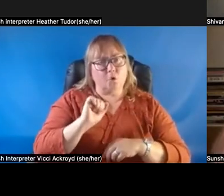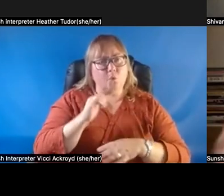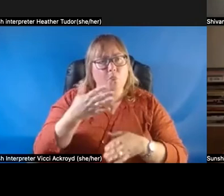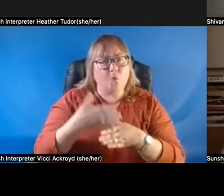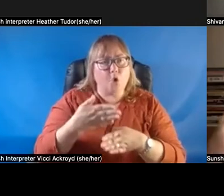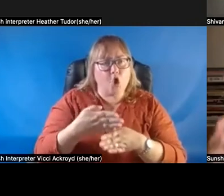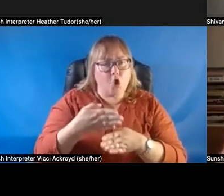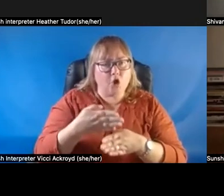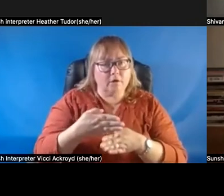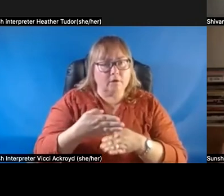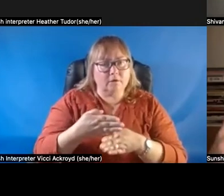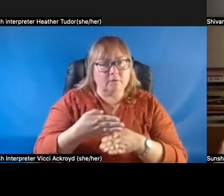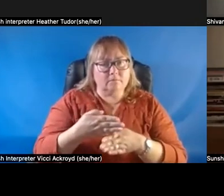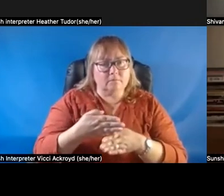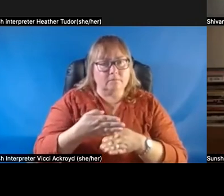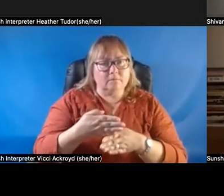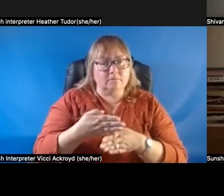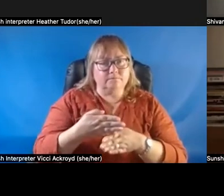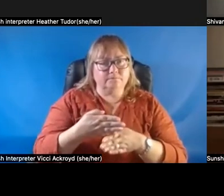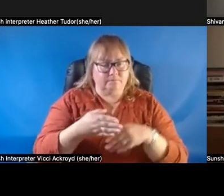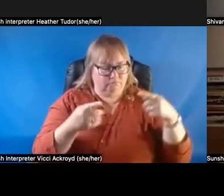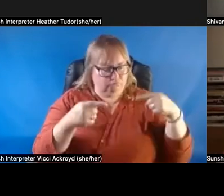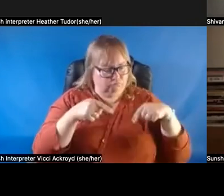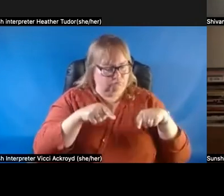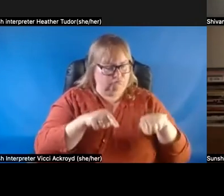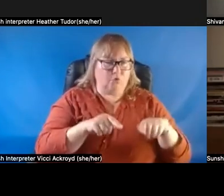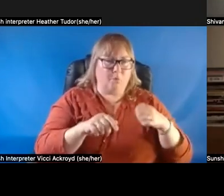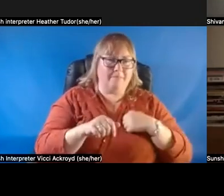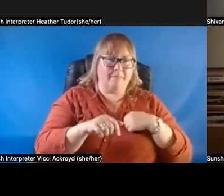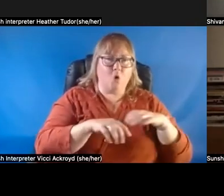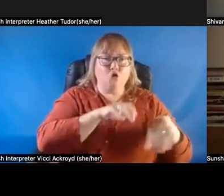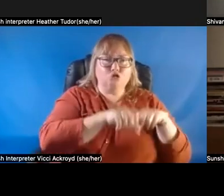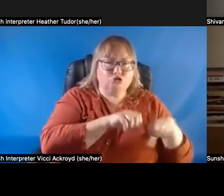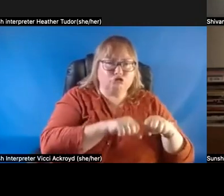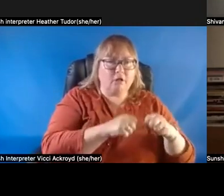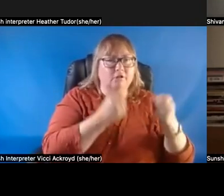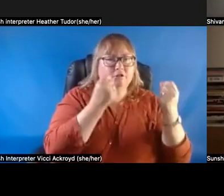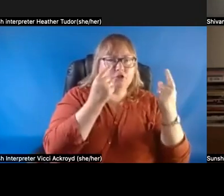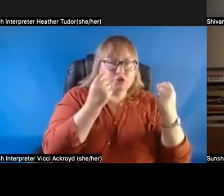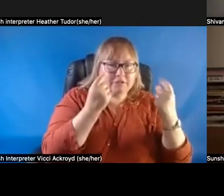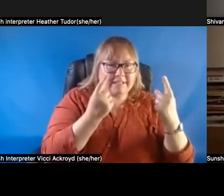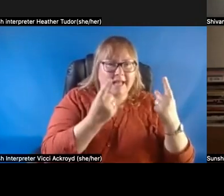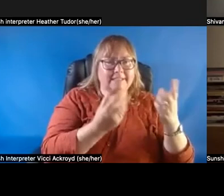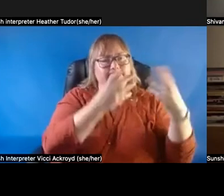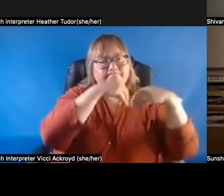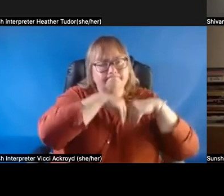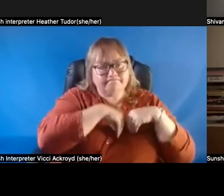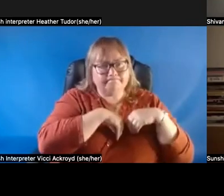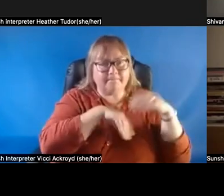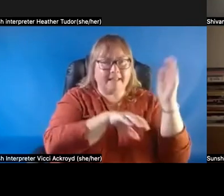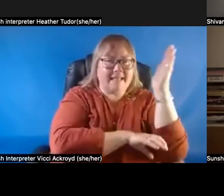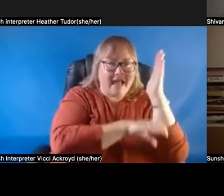go alongside your struggles with understanding, taking on board what caste is in your lives?